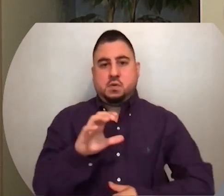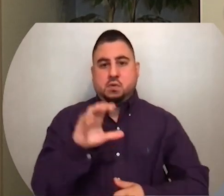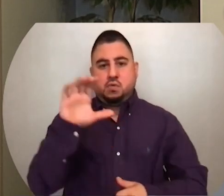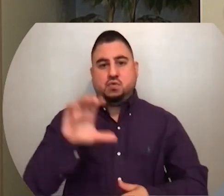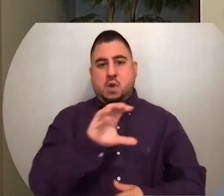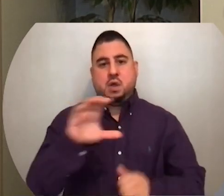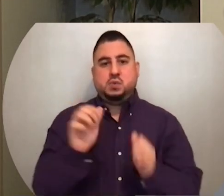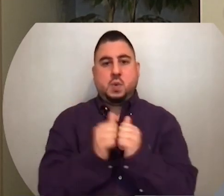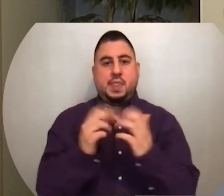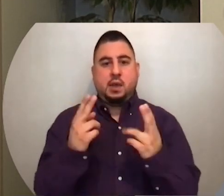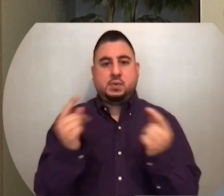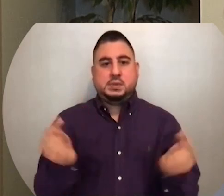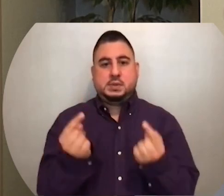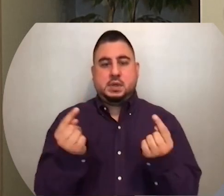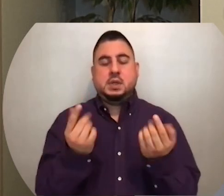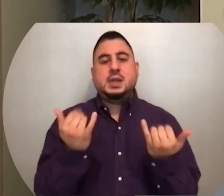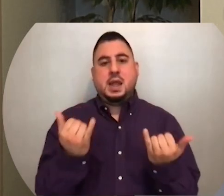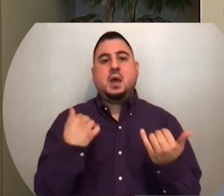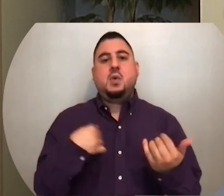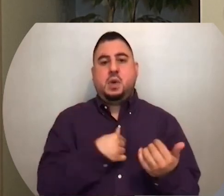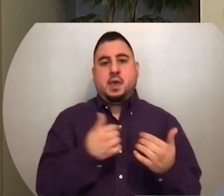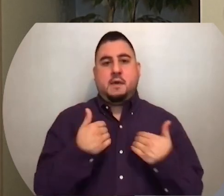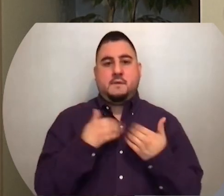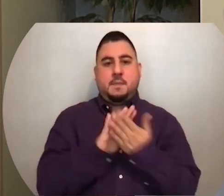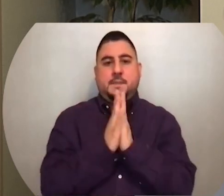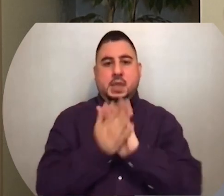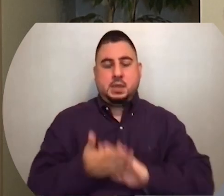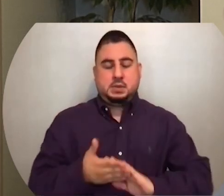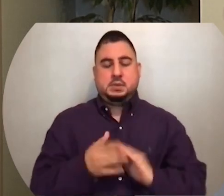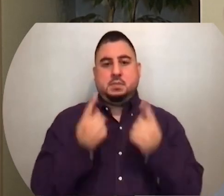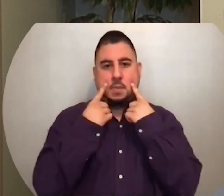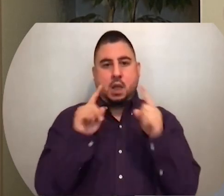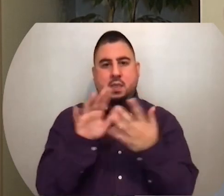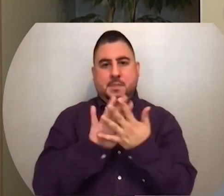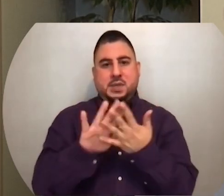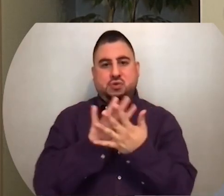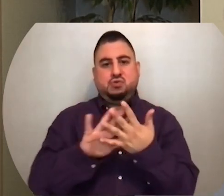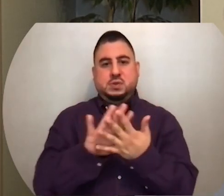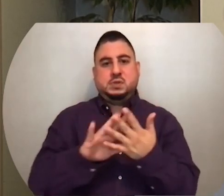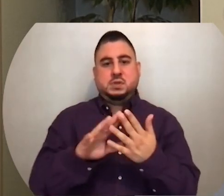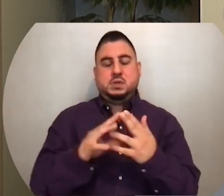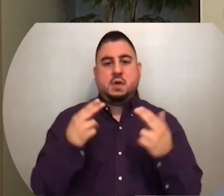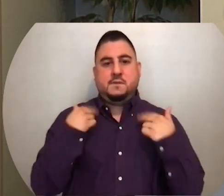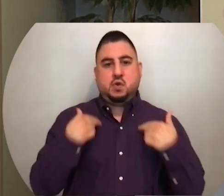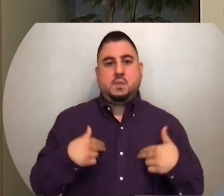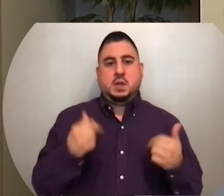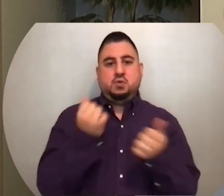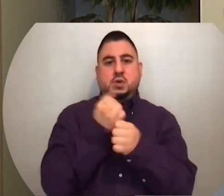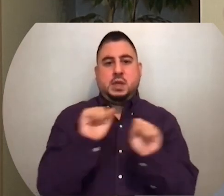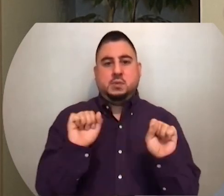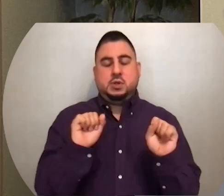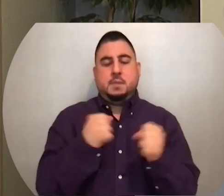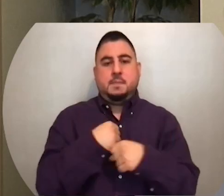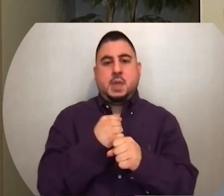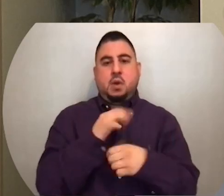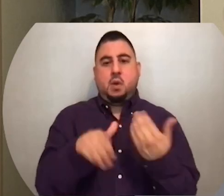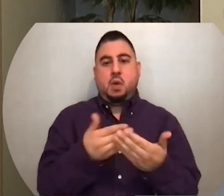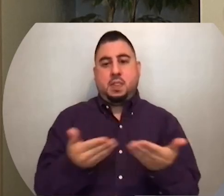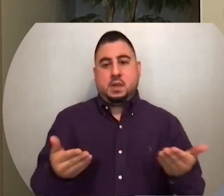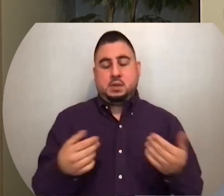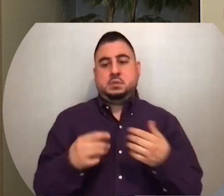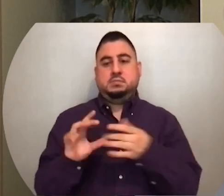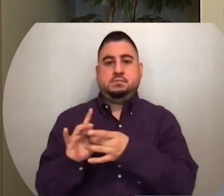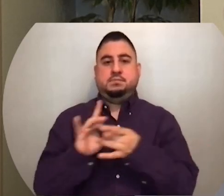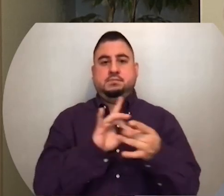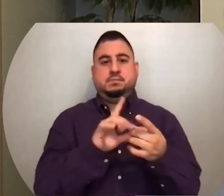a spotless sacrifice to bring us peace, he might accomplish the mysteries of human redemption, and making all created things